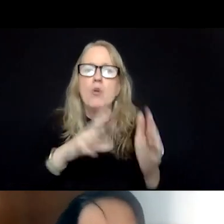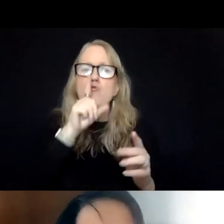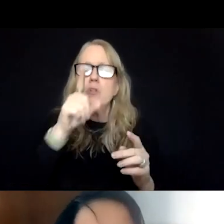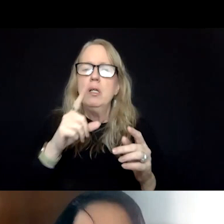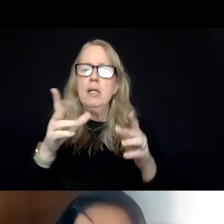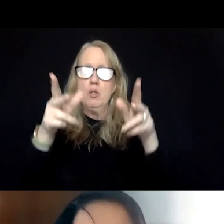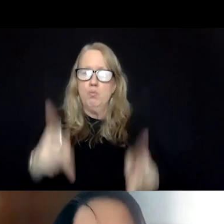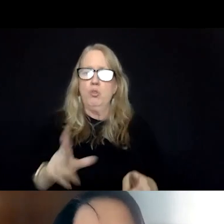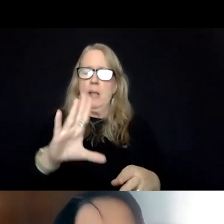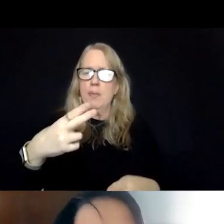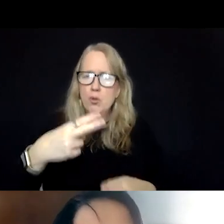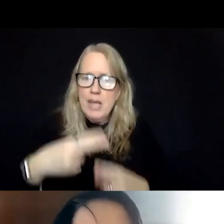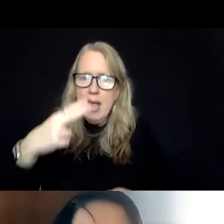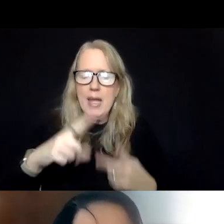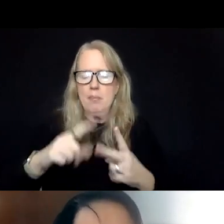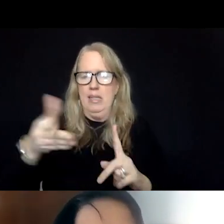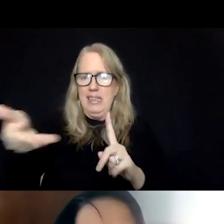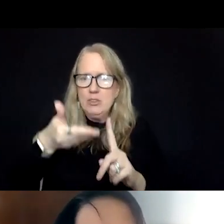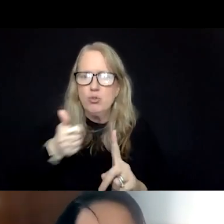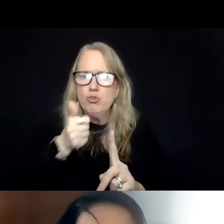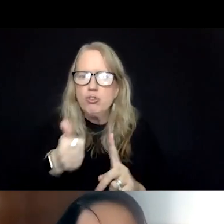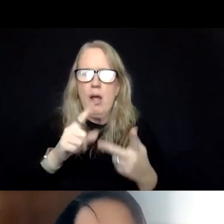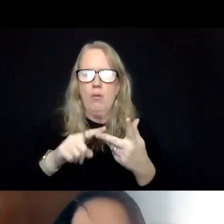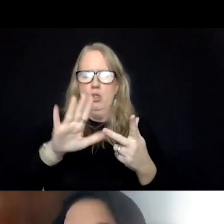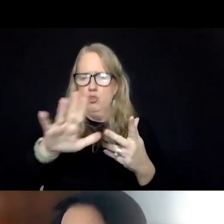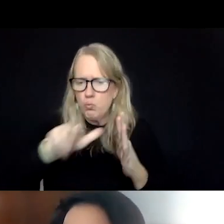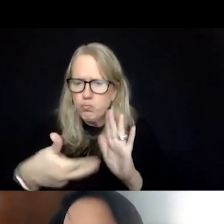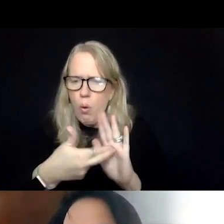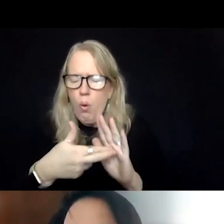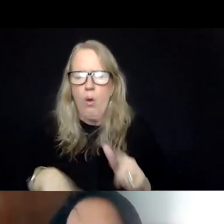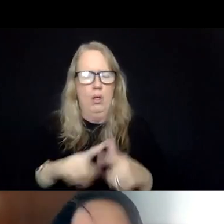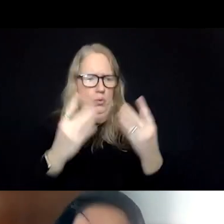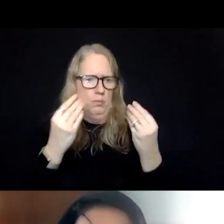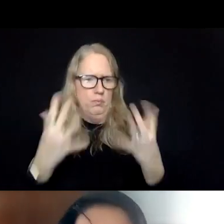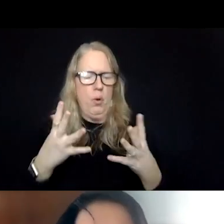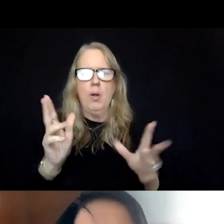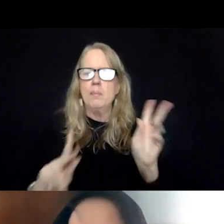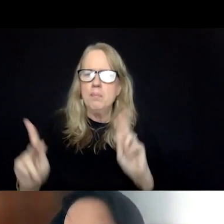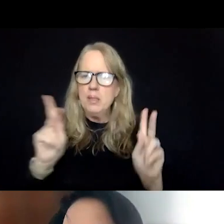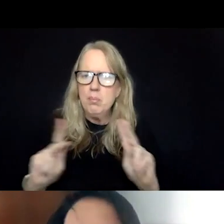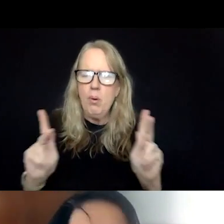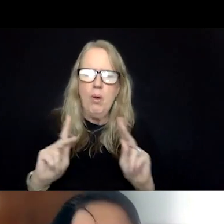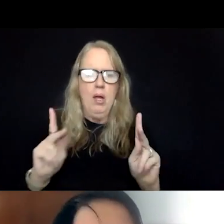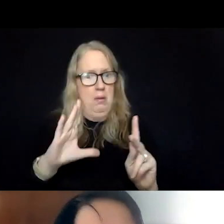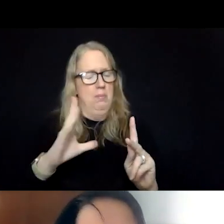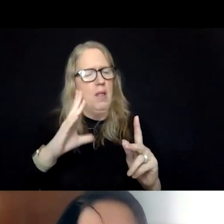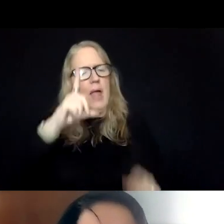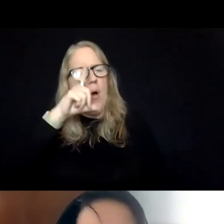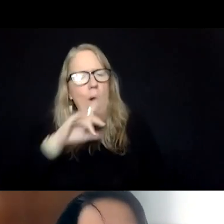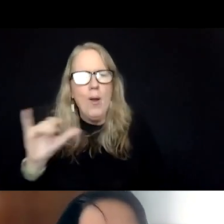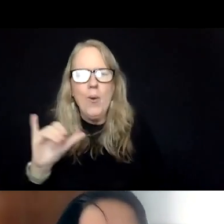by name, introducing yourself and your role, informing people about what this care moment is going to look